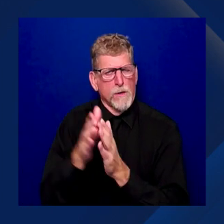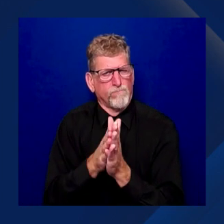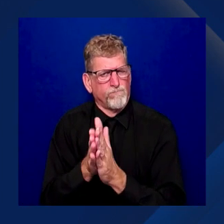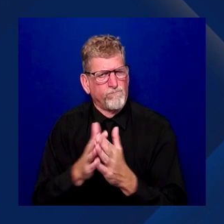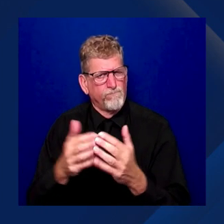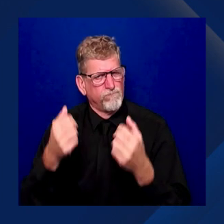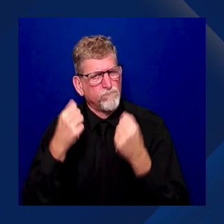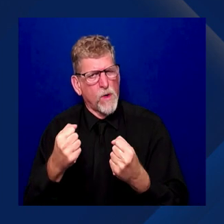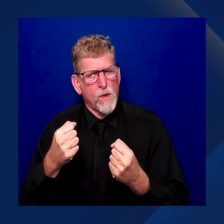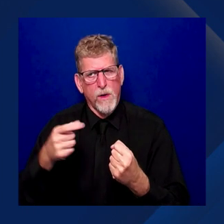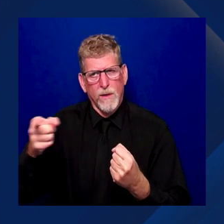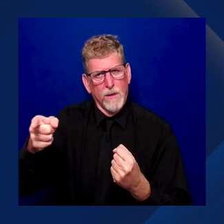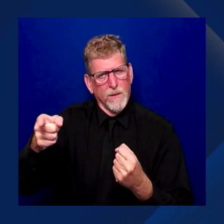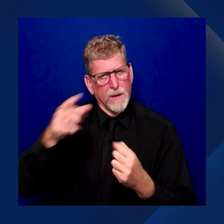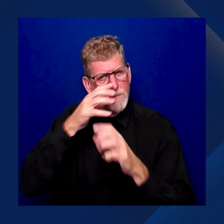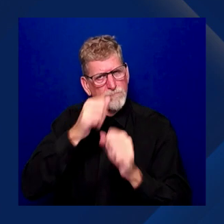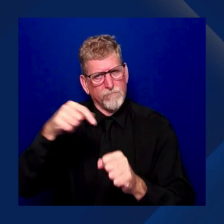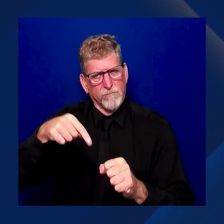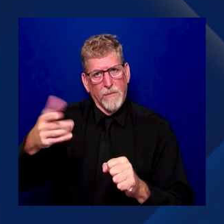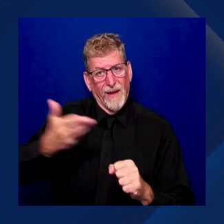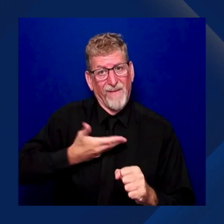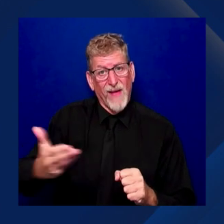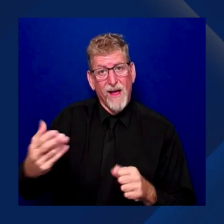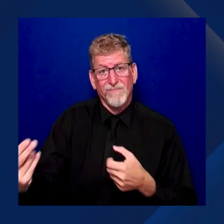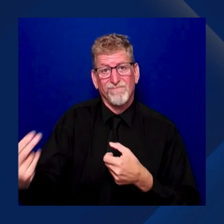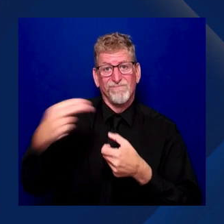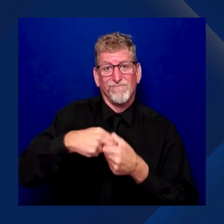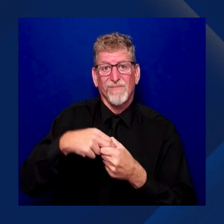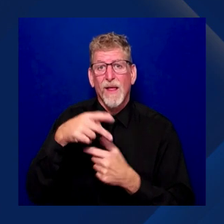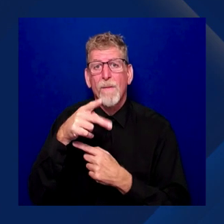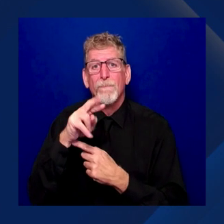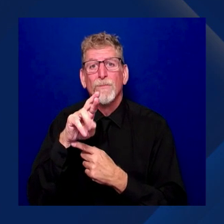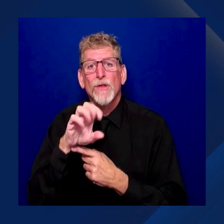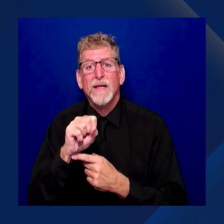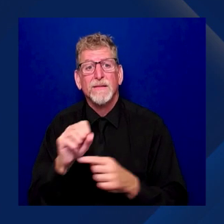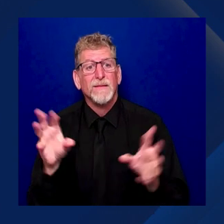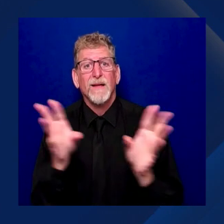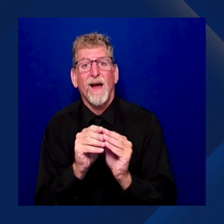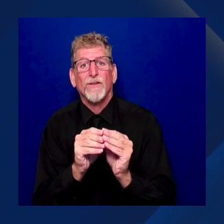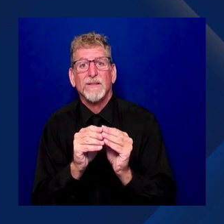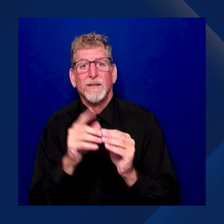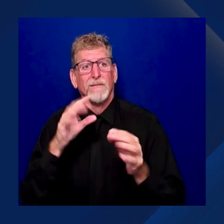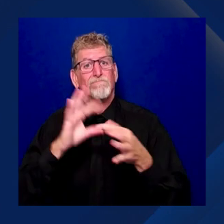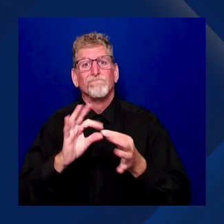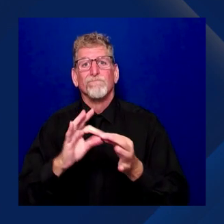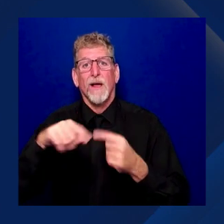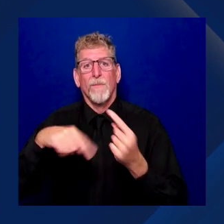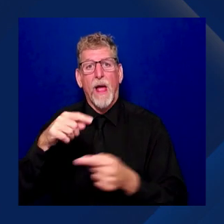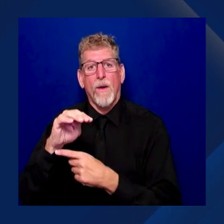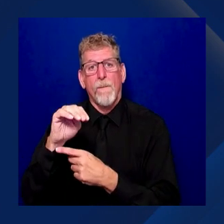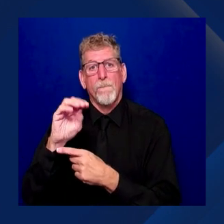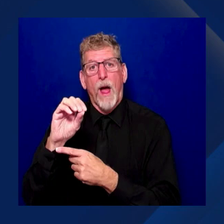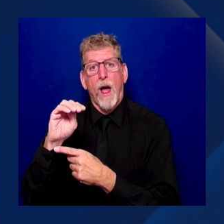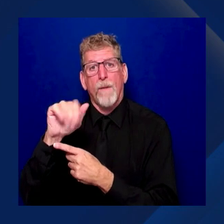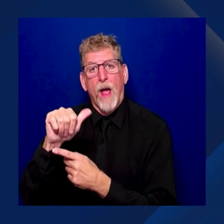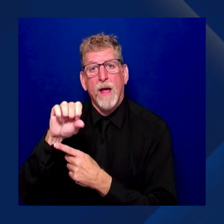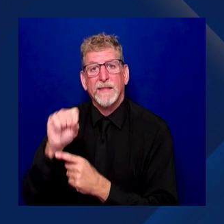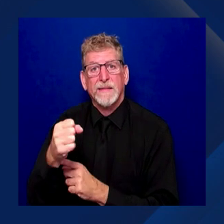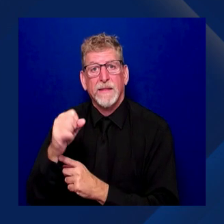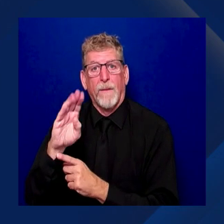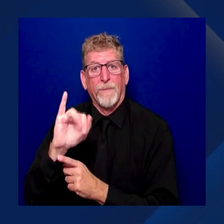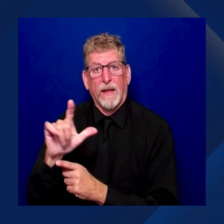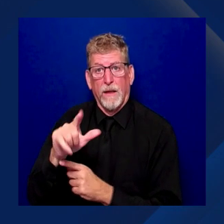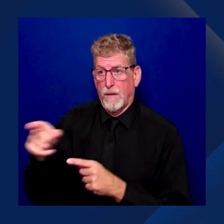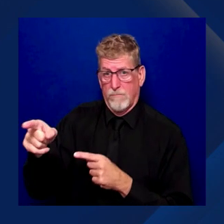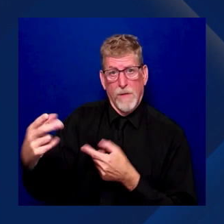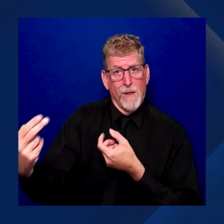conferences about MAMA. I was so glad to see that Congresswoman Underwood is here in D.C. with us, building on this